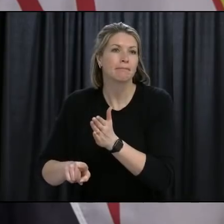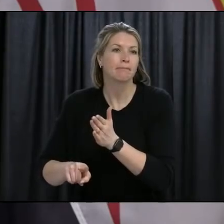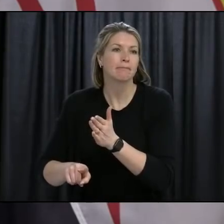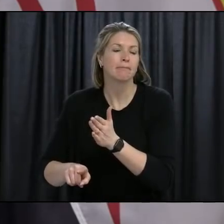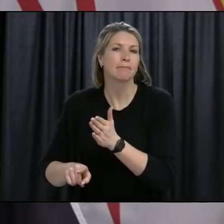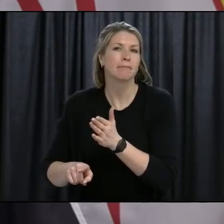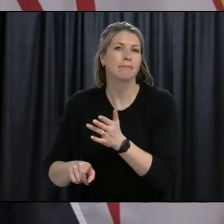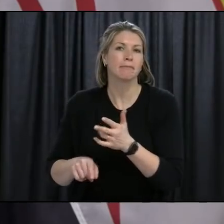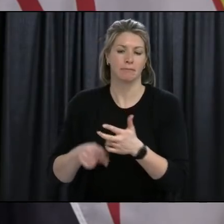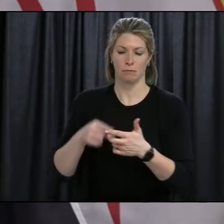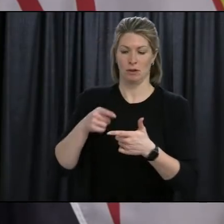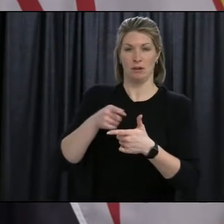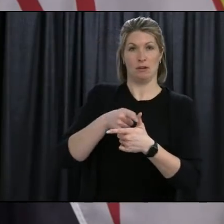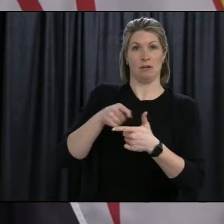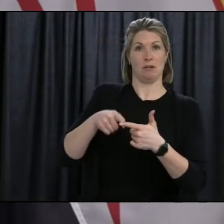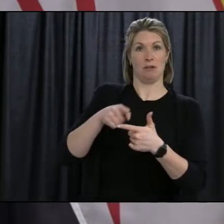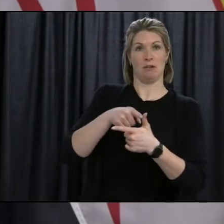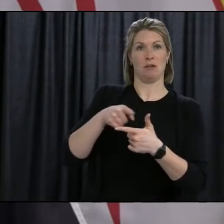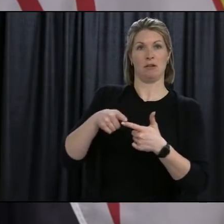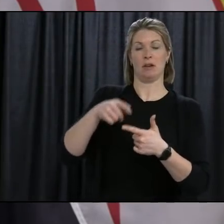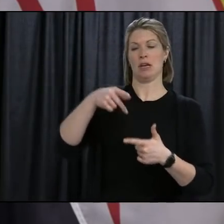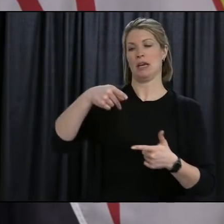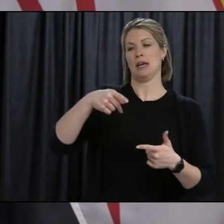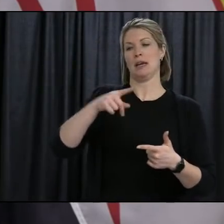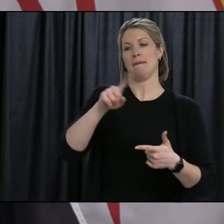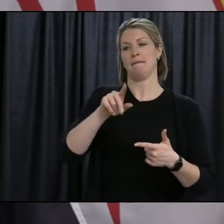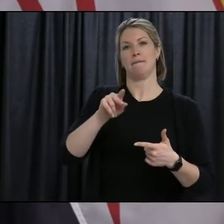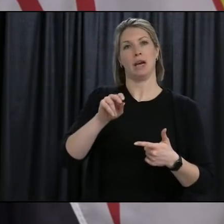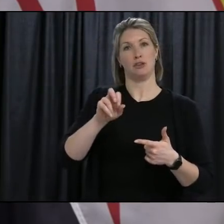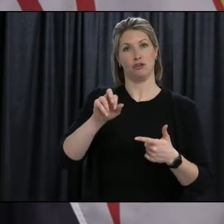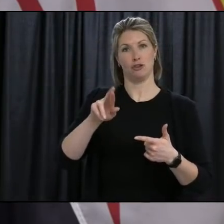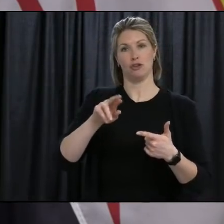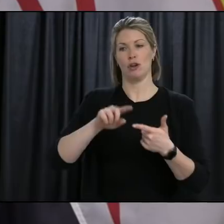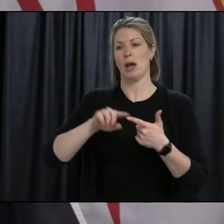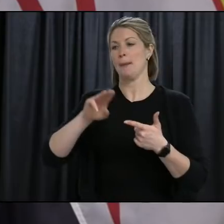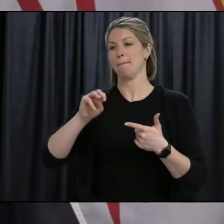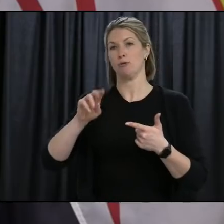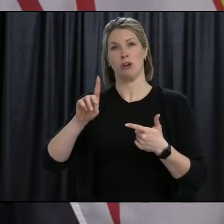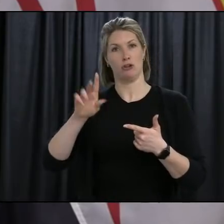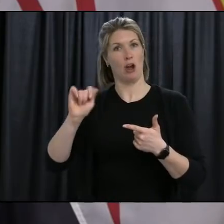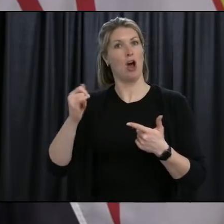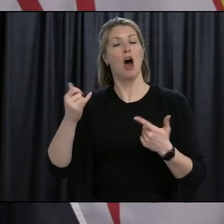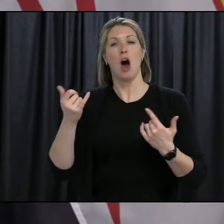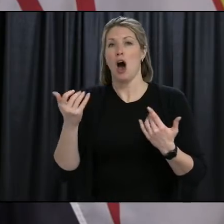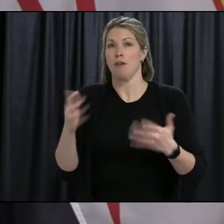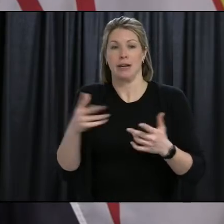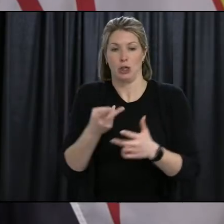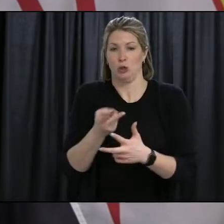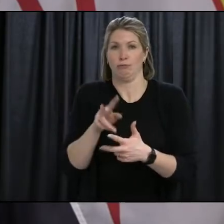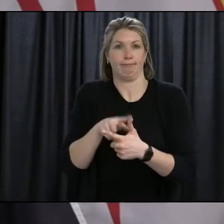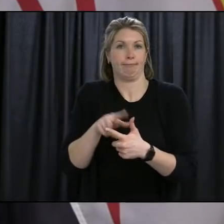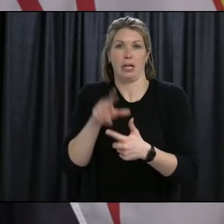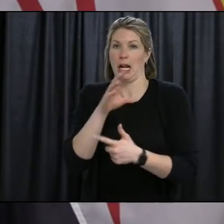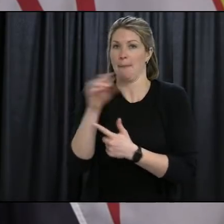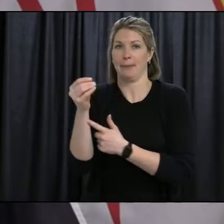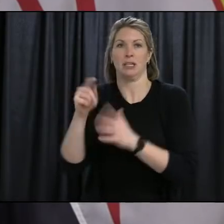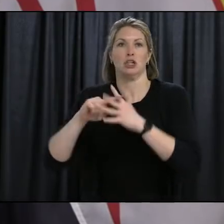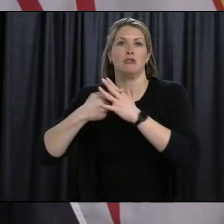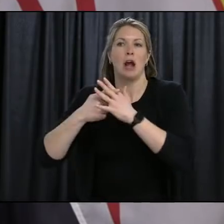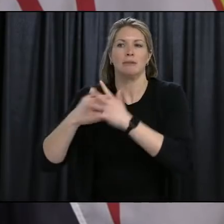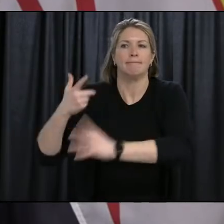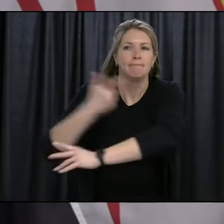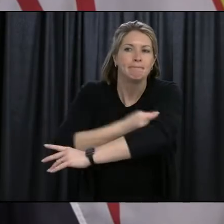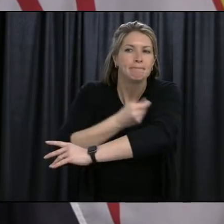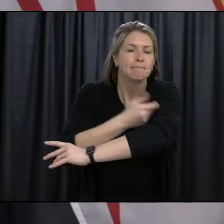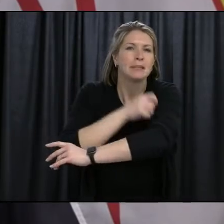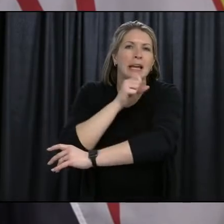in most use right now, the two mRNA vaccines, those trials are ongoing. And but